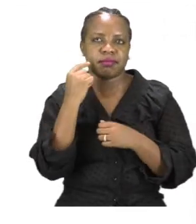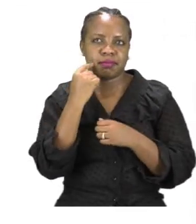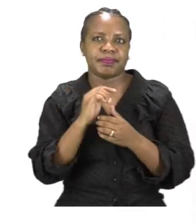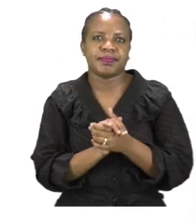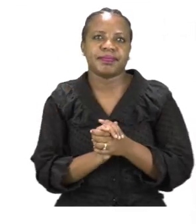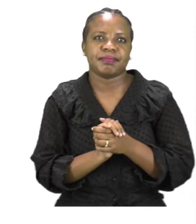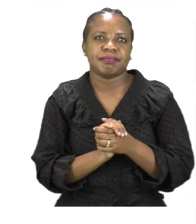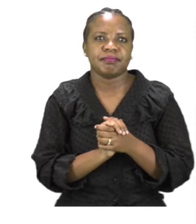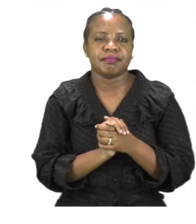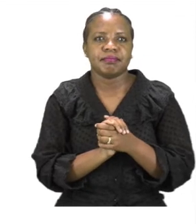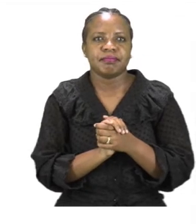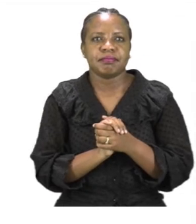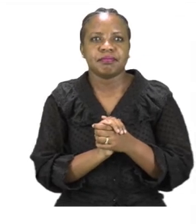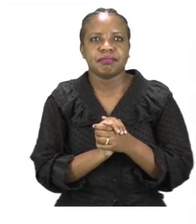top.